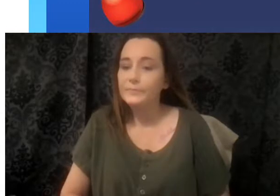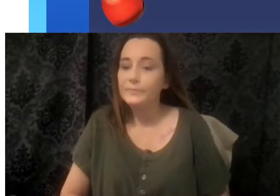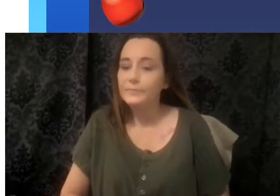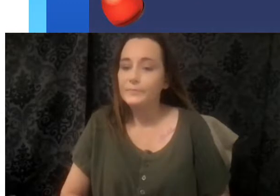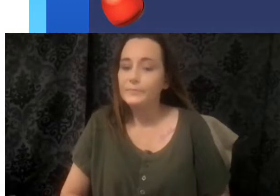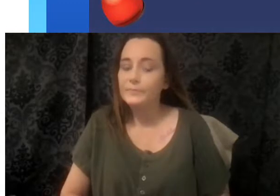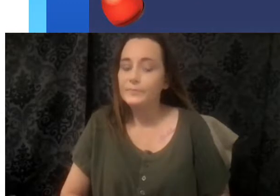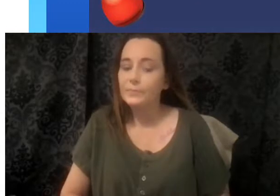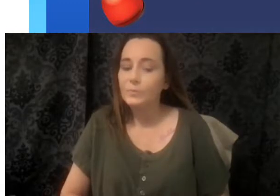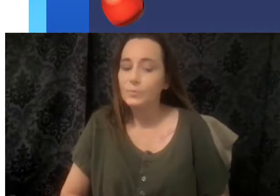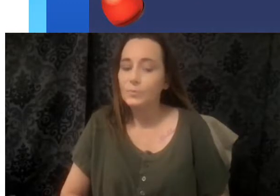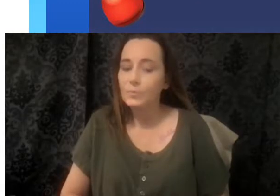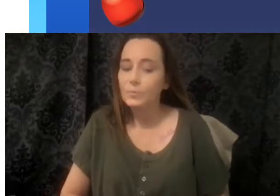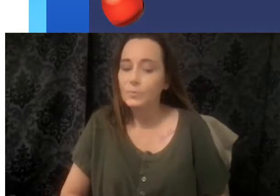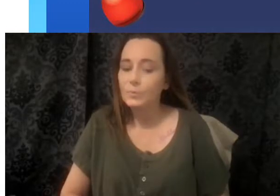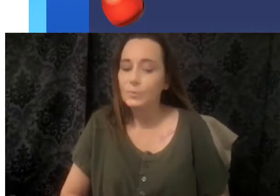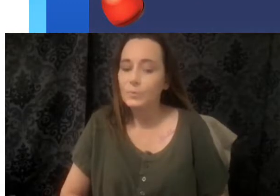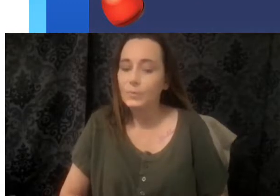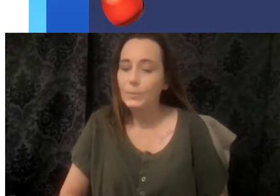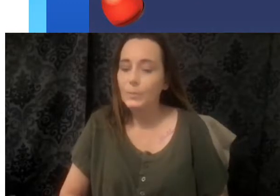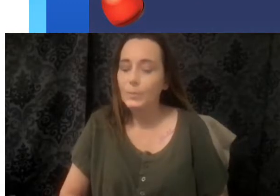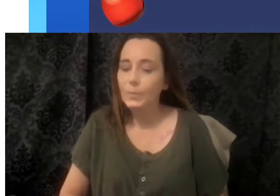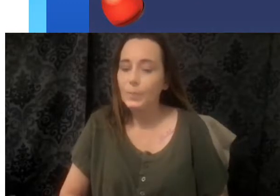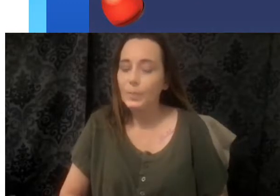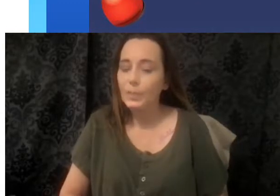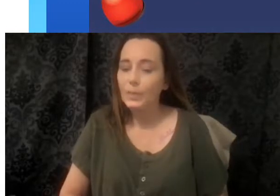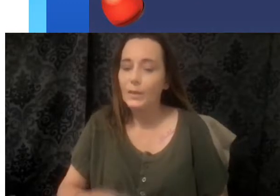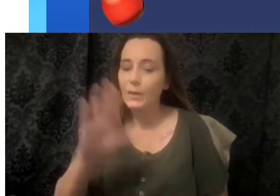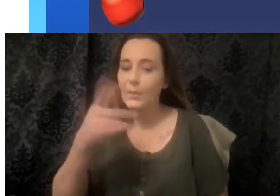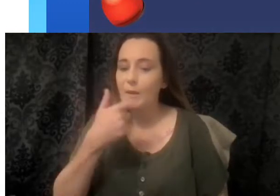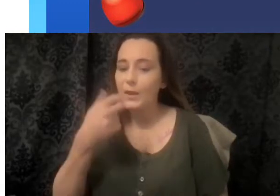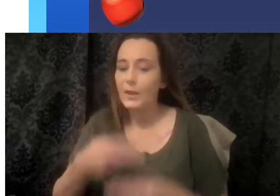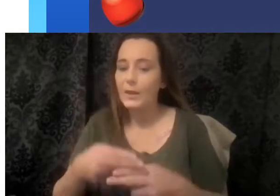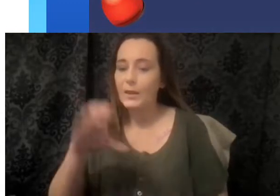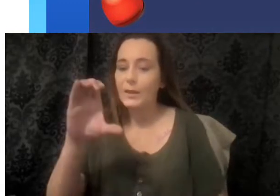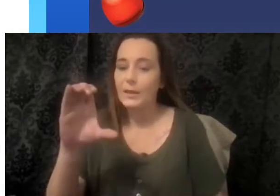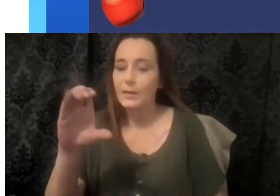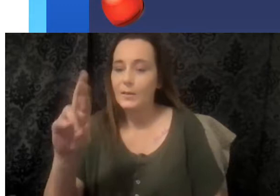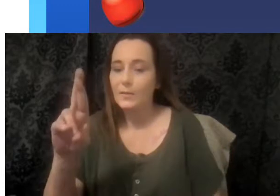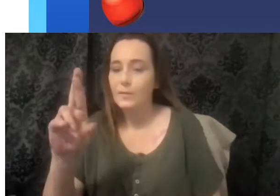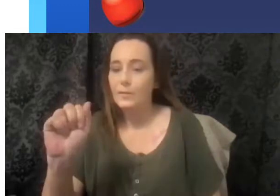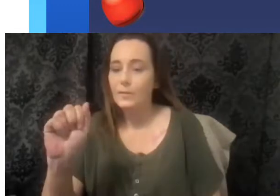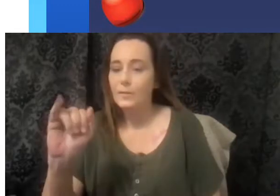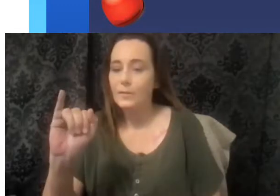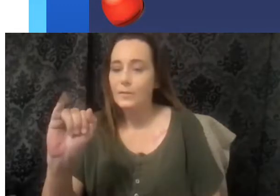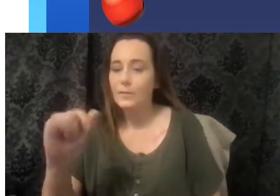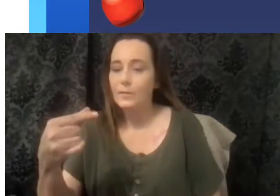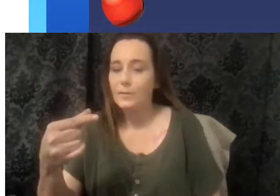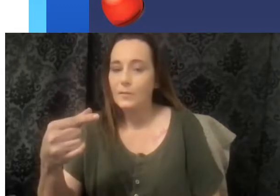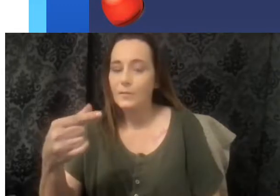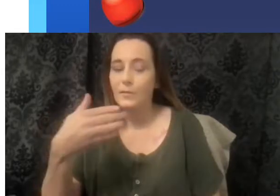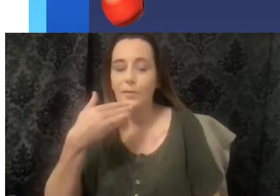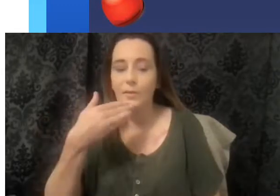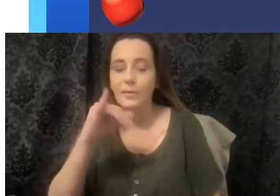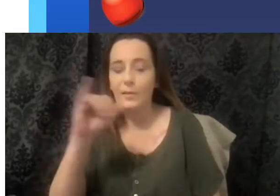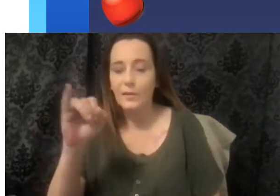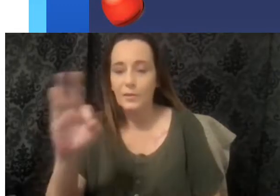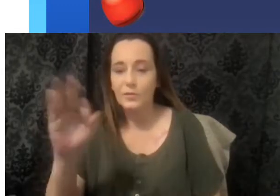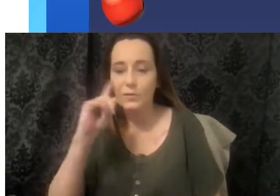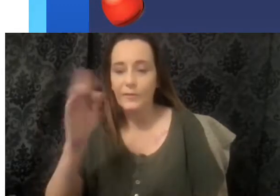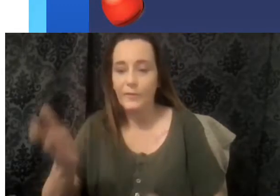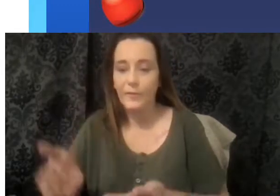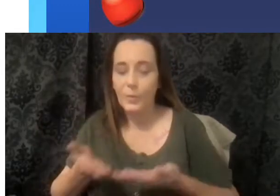You just stand up from there. I'm not being Craig. Great. And thank you, Jeff, for